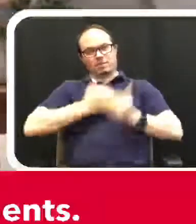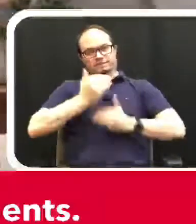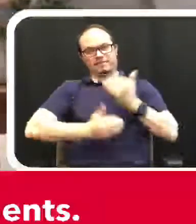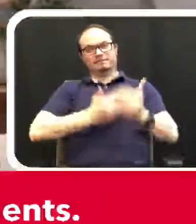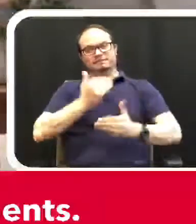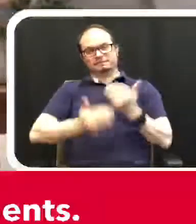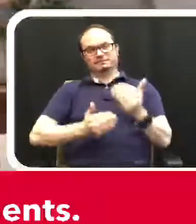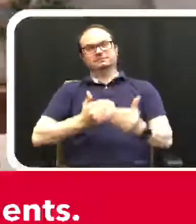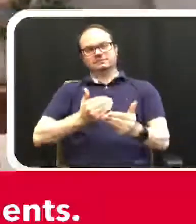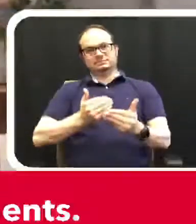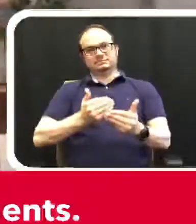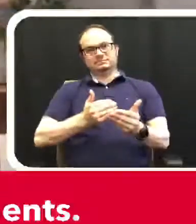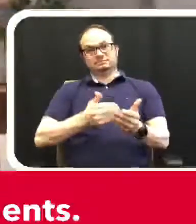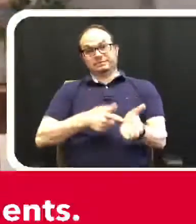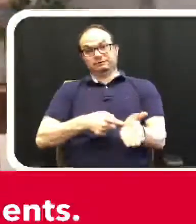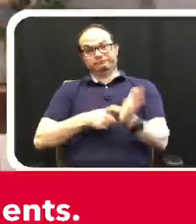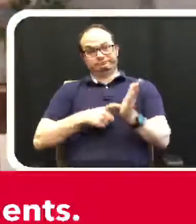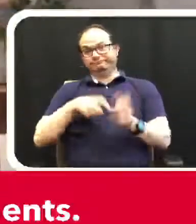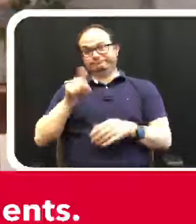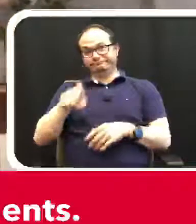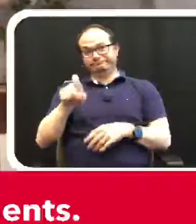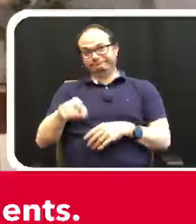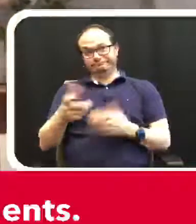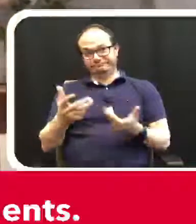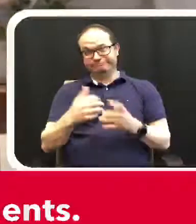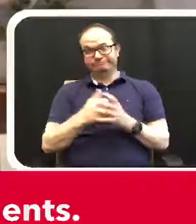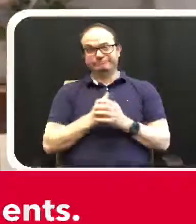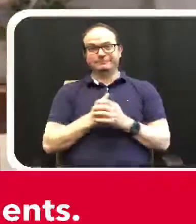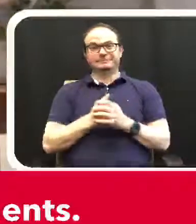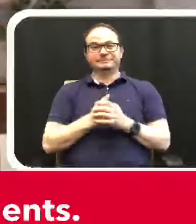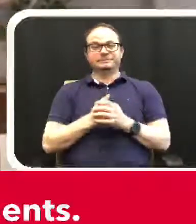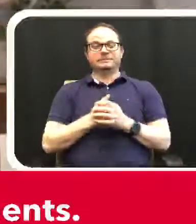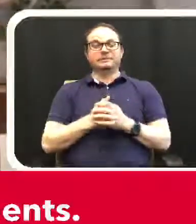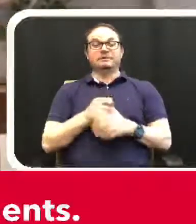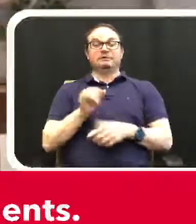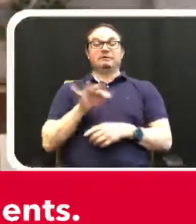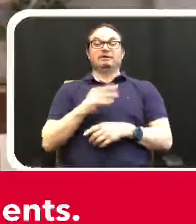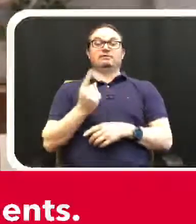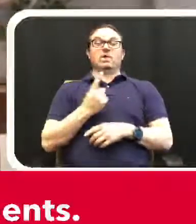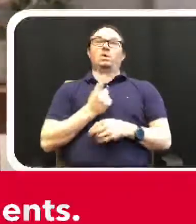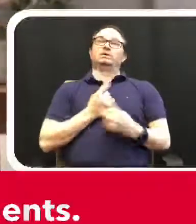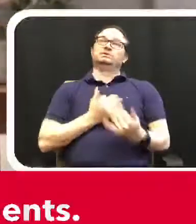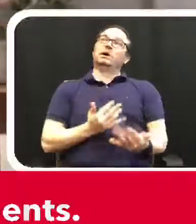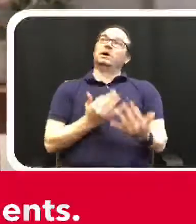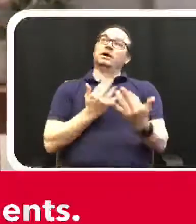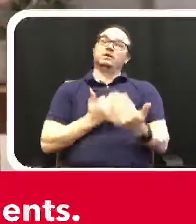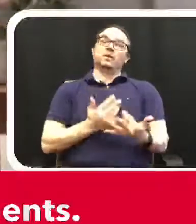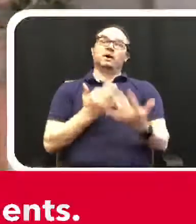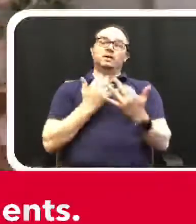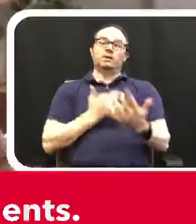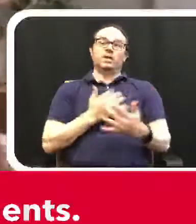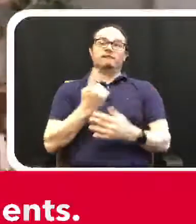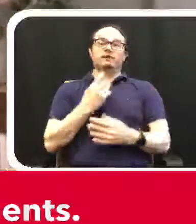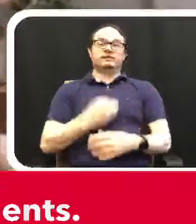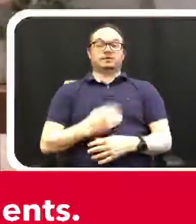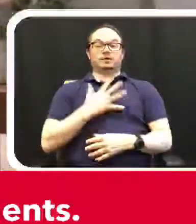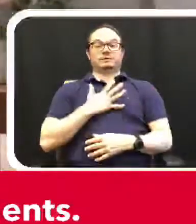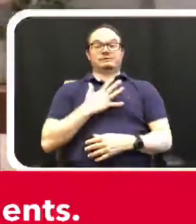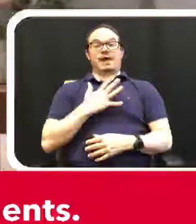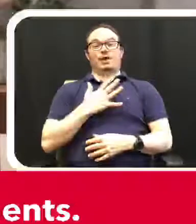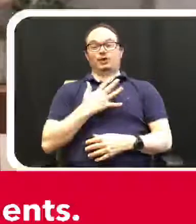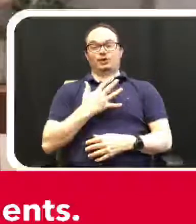is necessary, because if you're always waiting for something to inspire